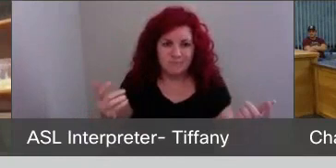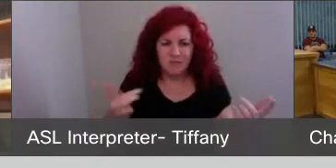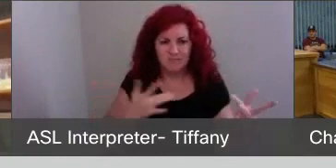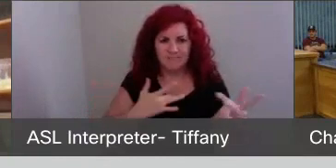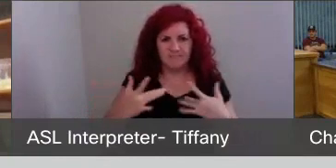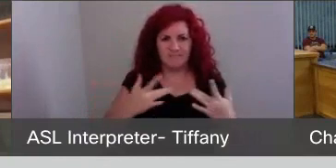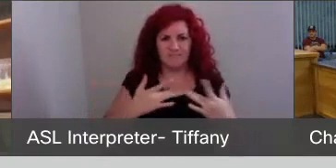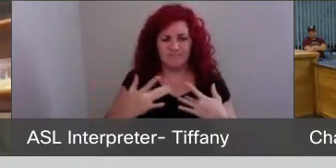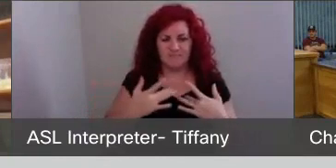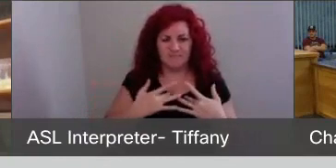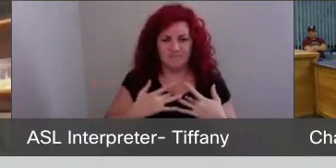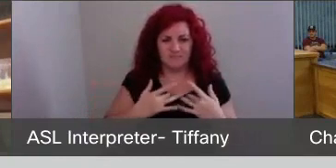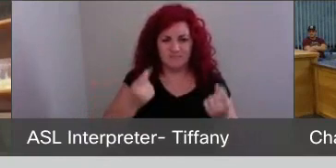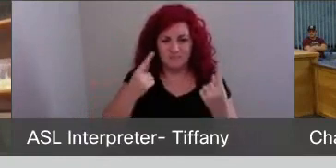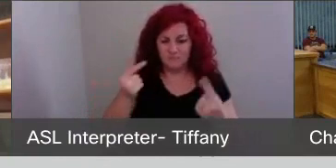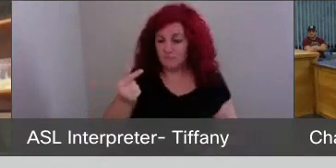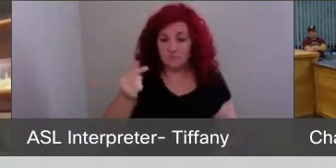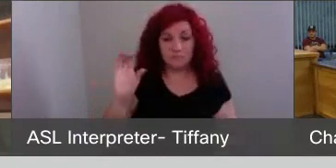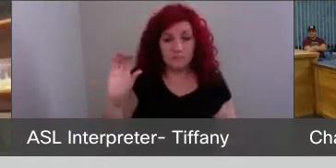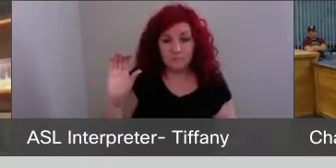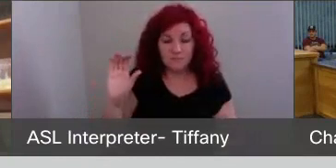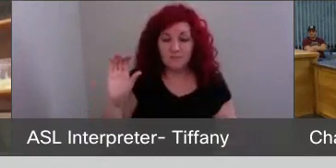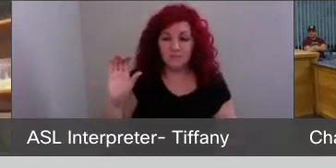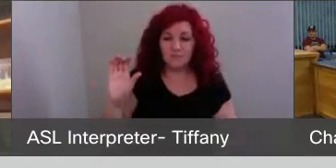concerned, even though Graham County spent